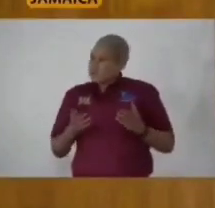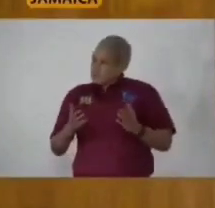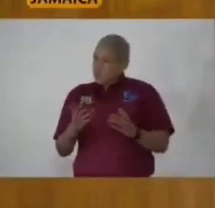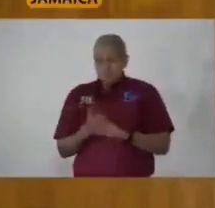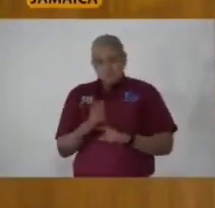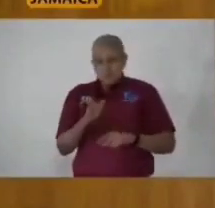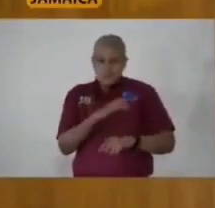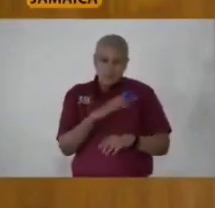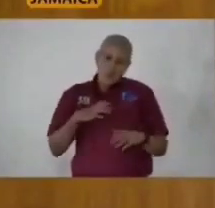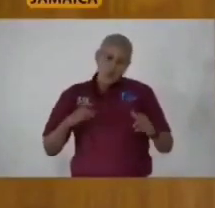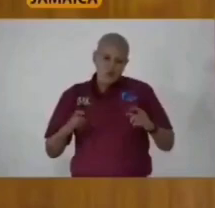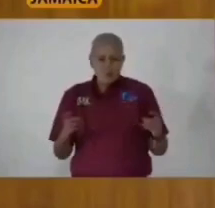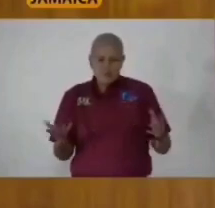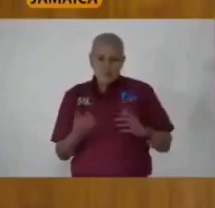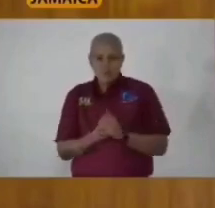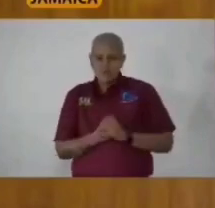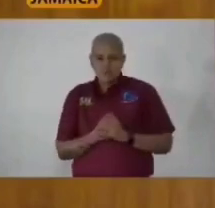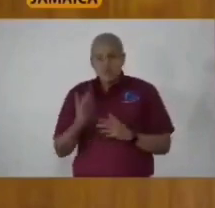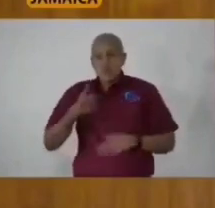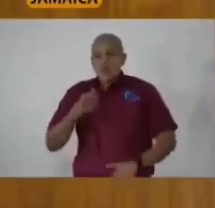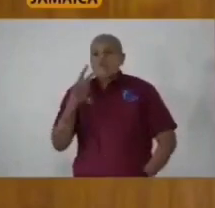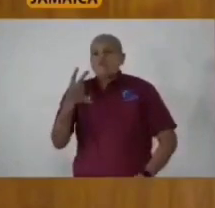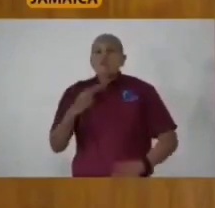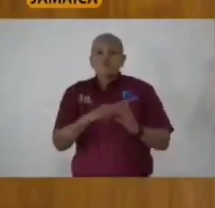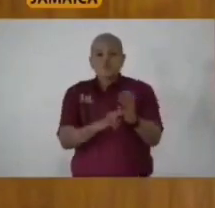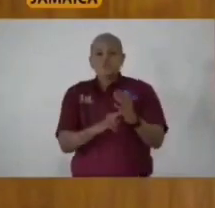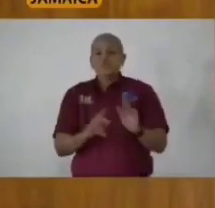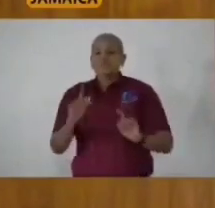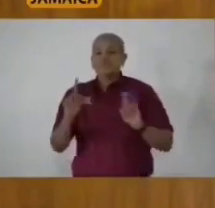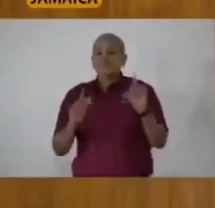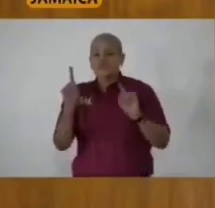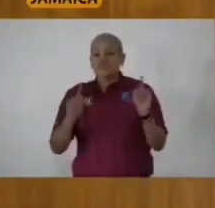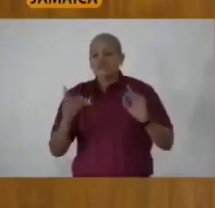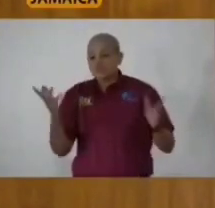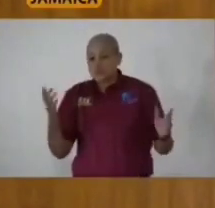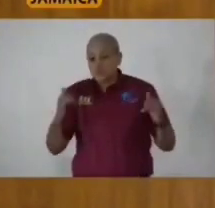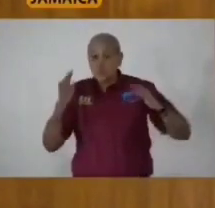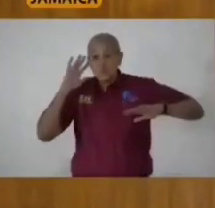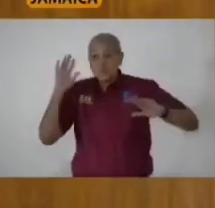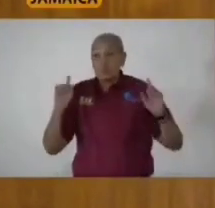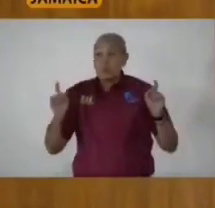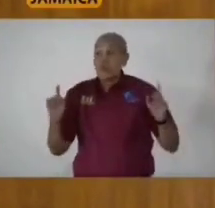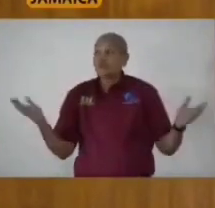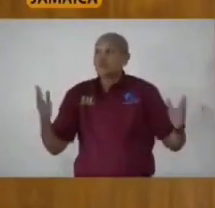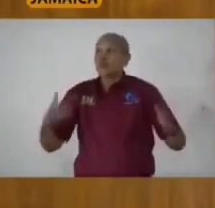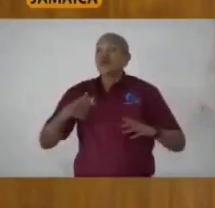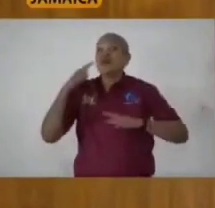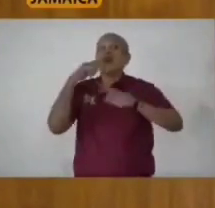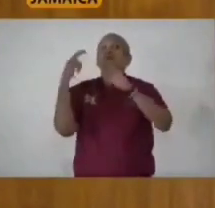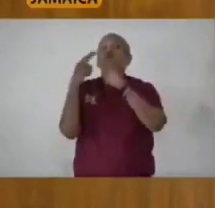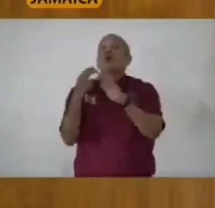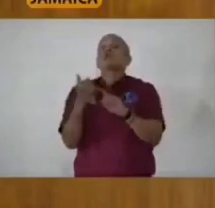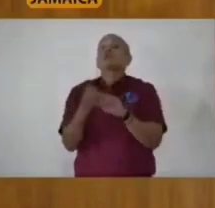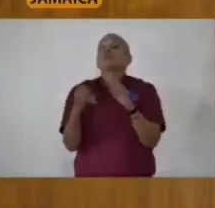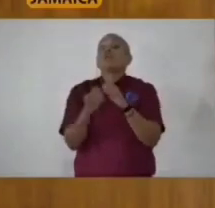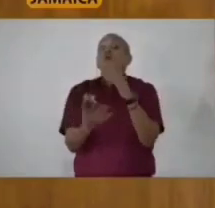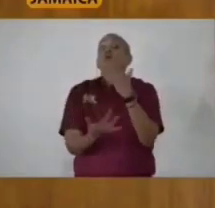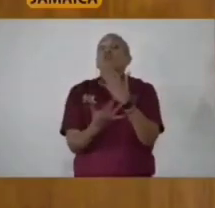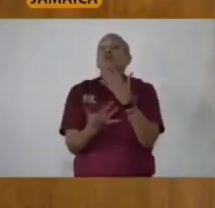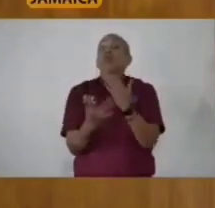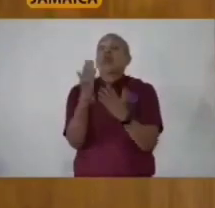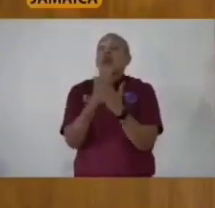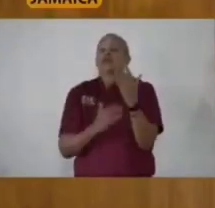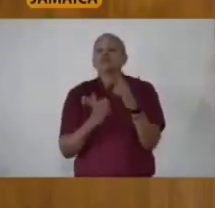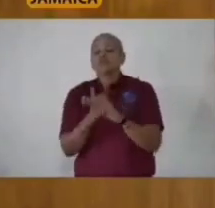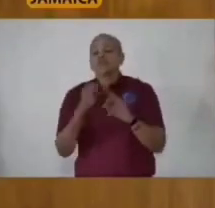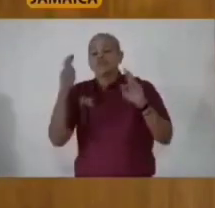in a different way than a committee where we have two representatives would be dealing with what I would regard as more technical aspects of